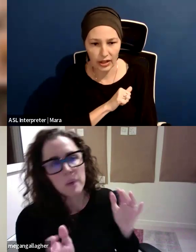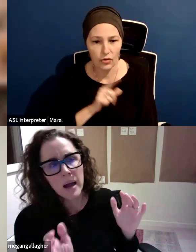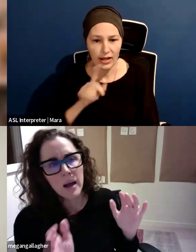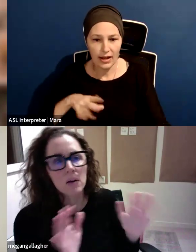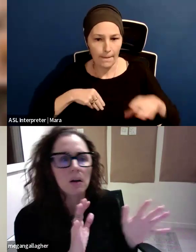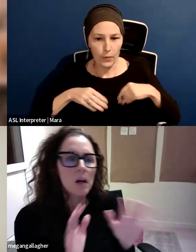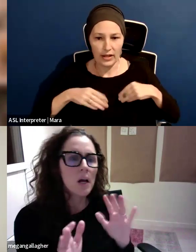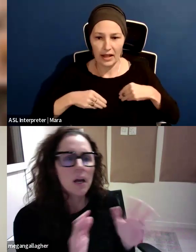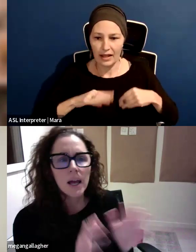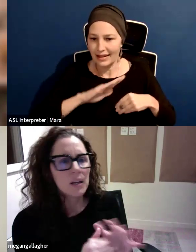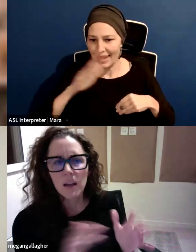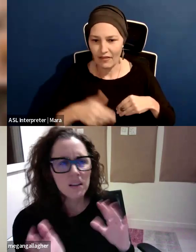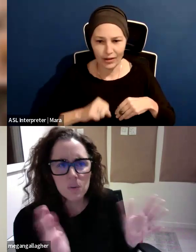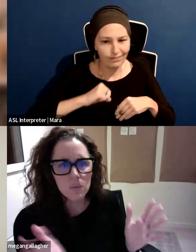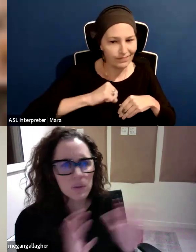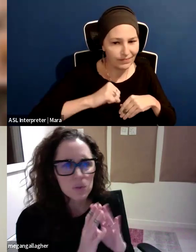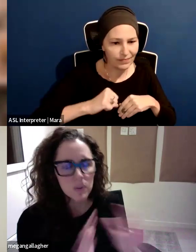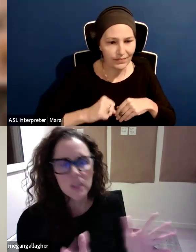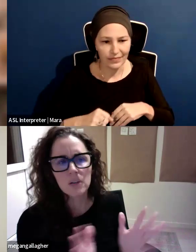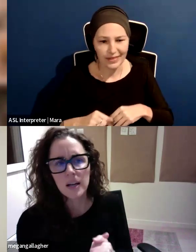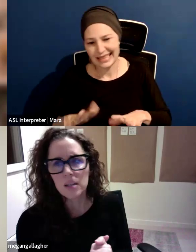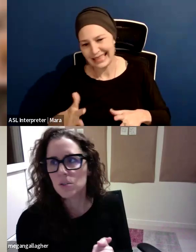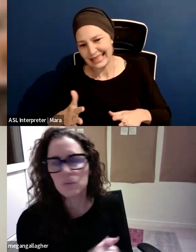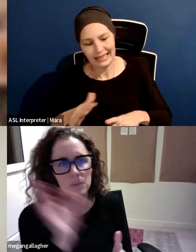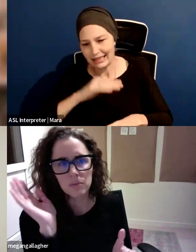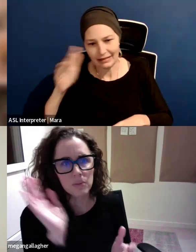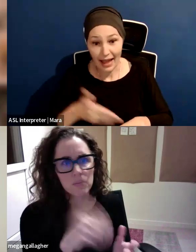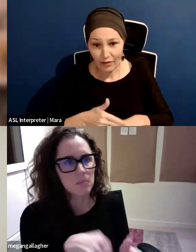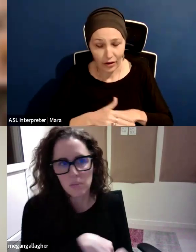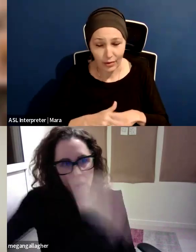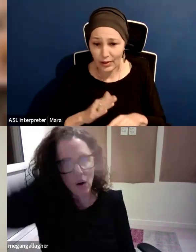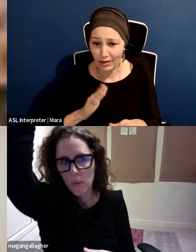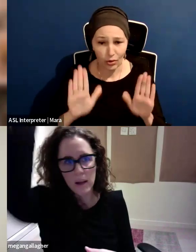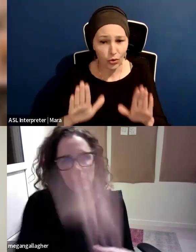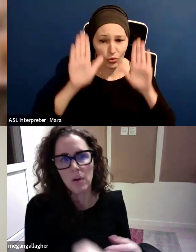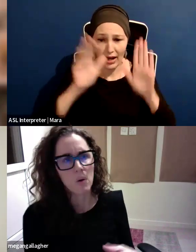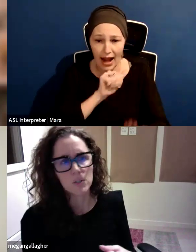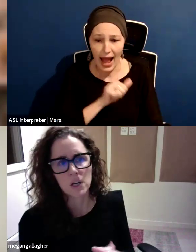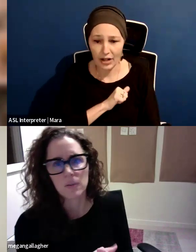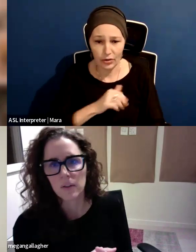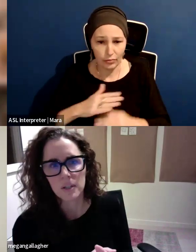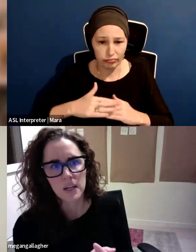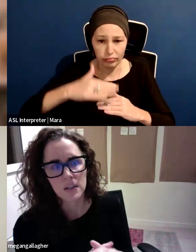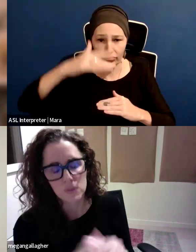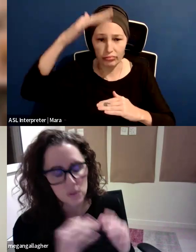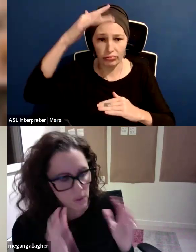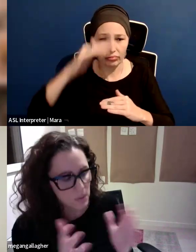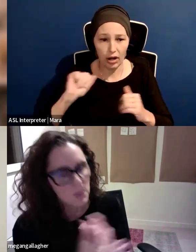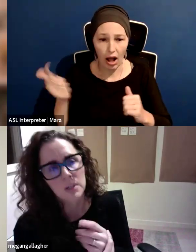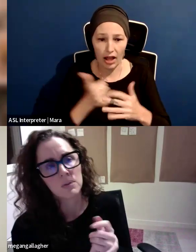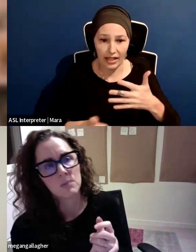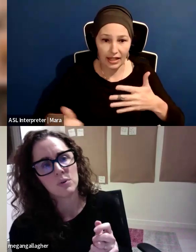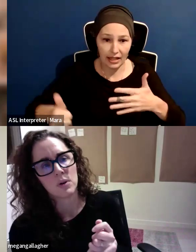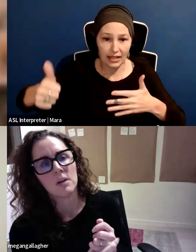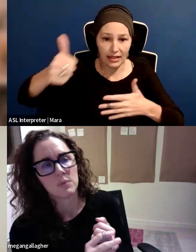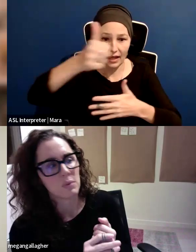or pushed back or any. There was a really great attitude from all the way up, all the whole chain of all the executives. So I really